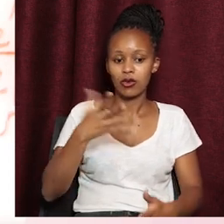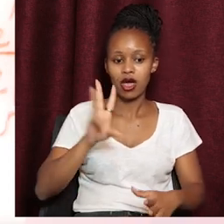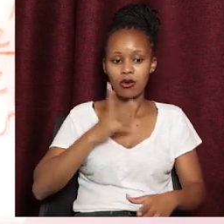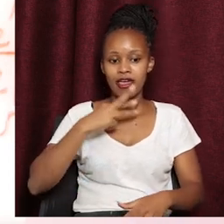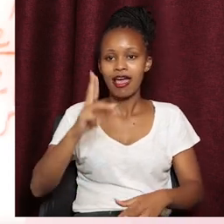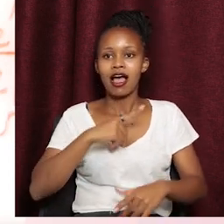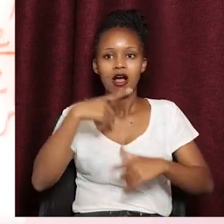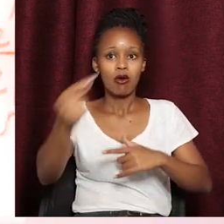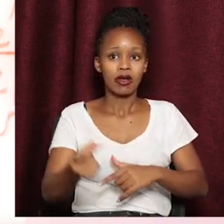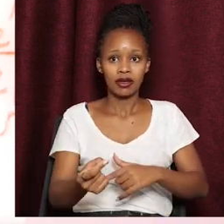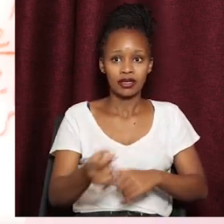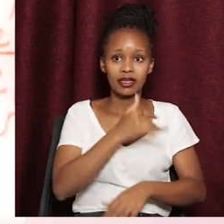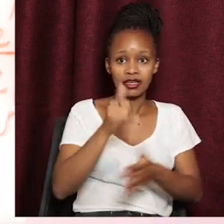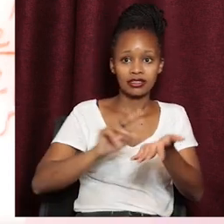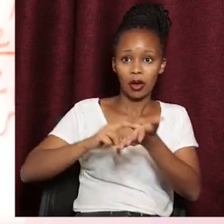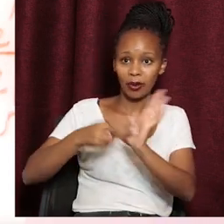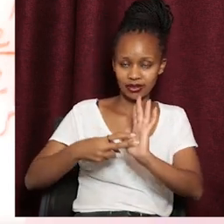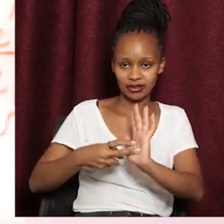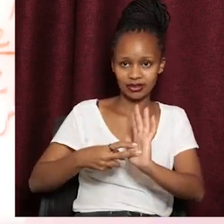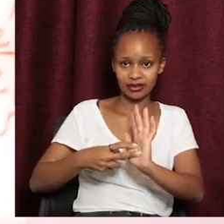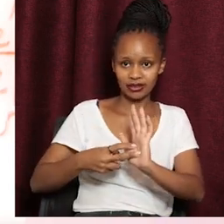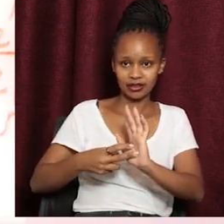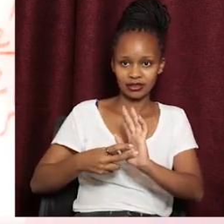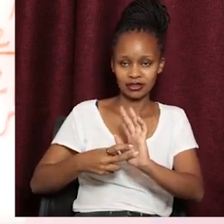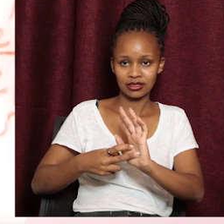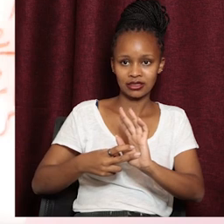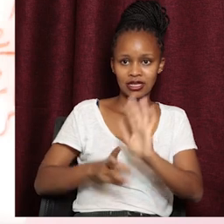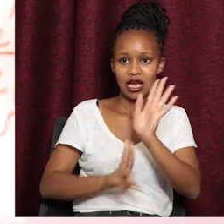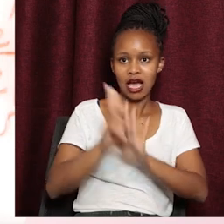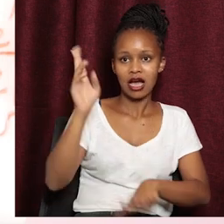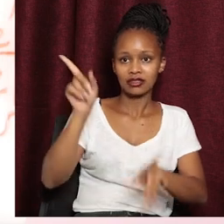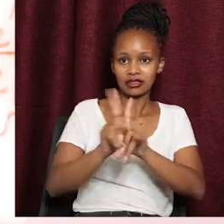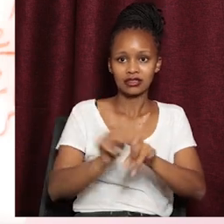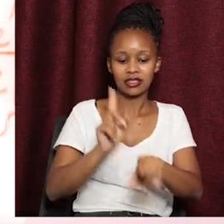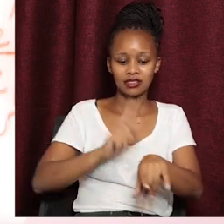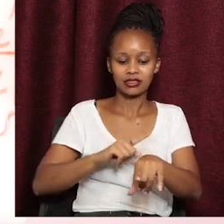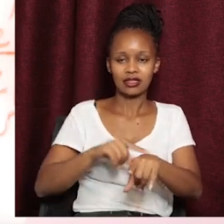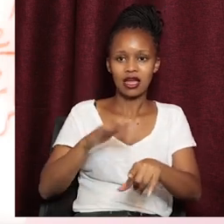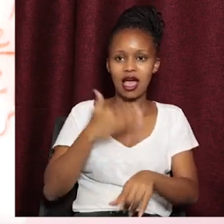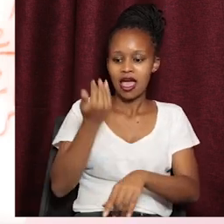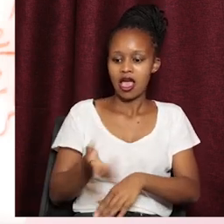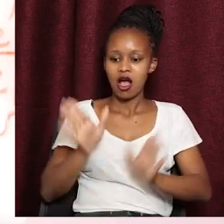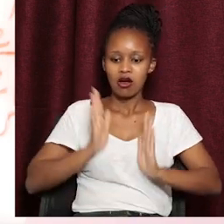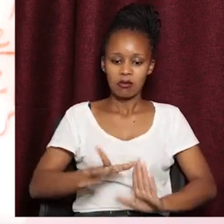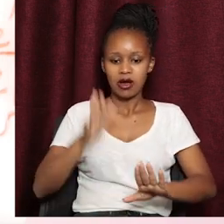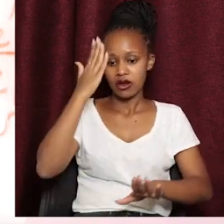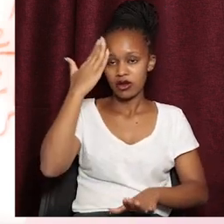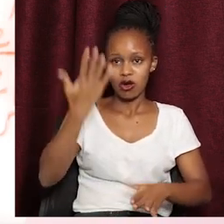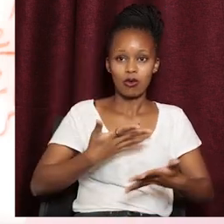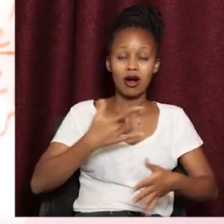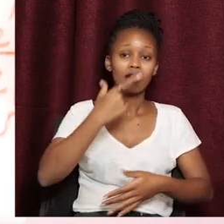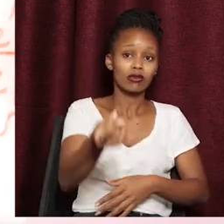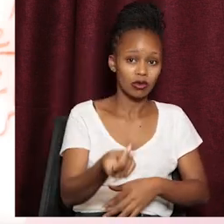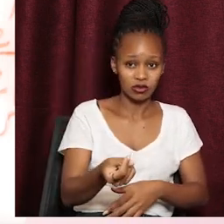It means until such a time that a young woman knows where she is going, she is